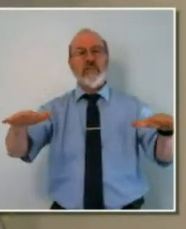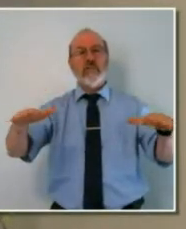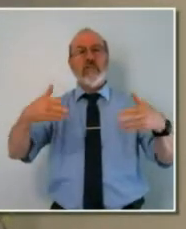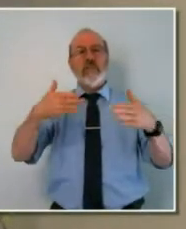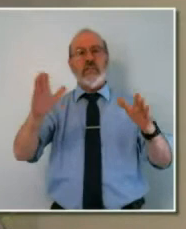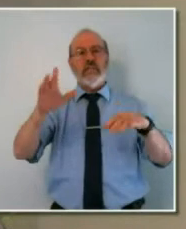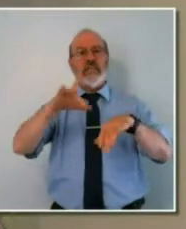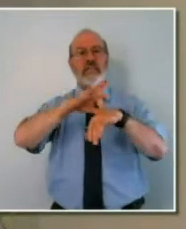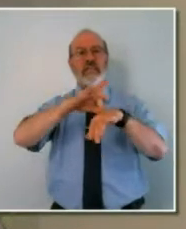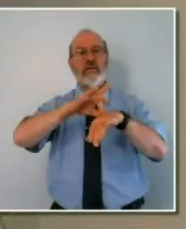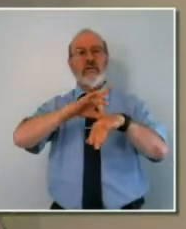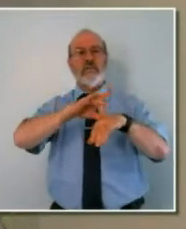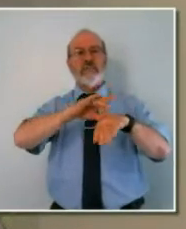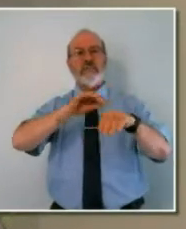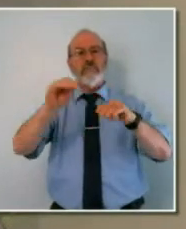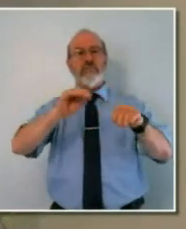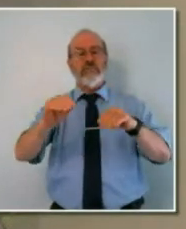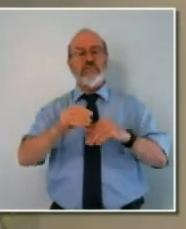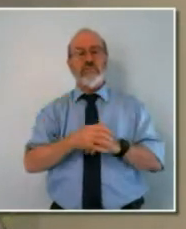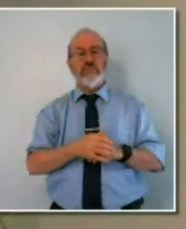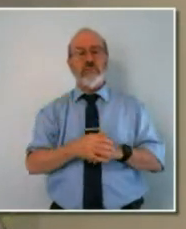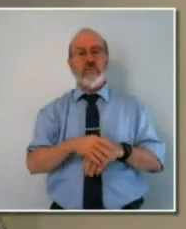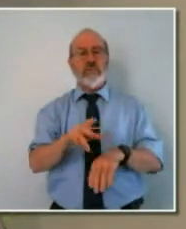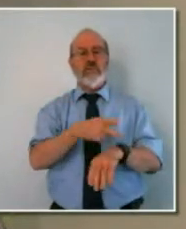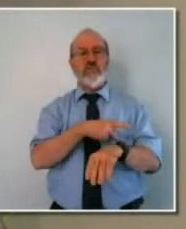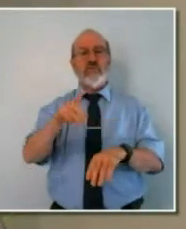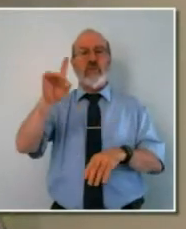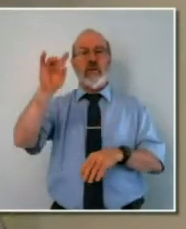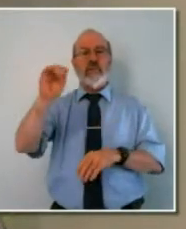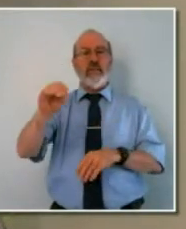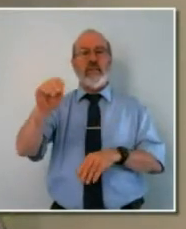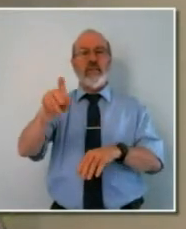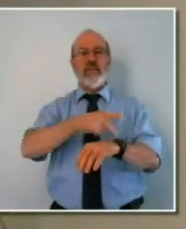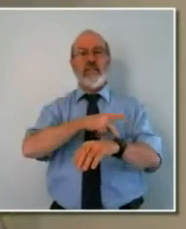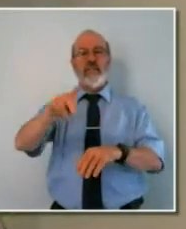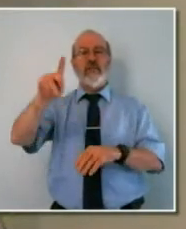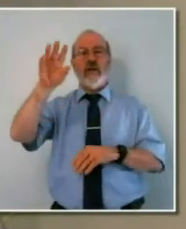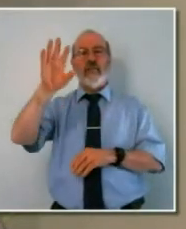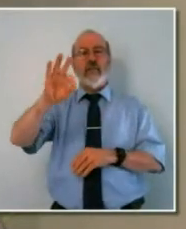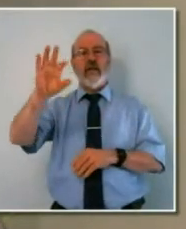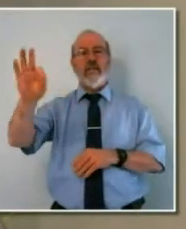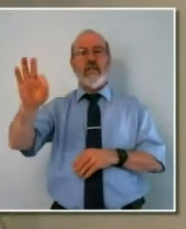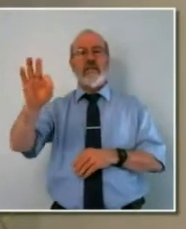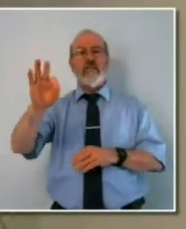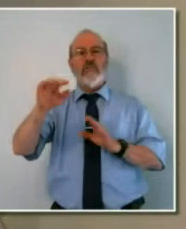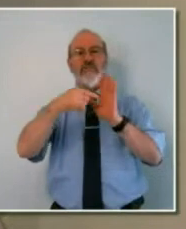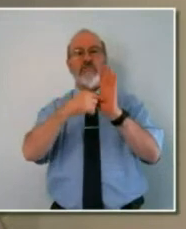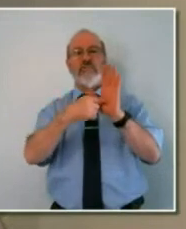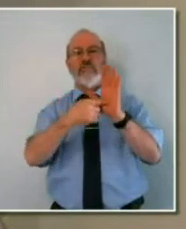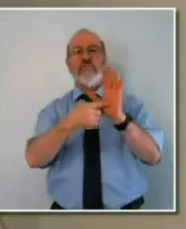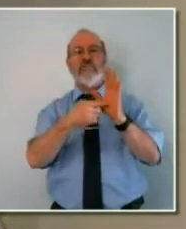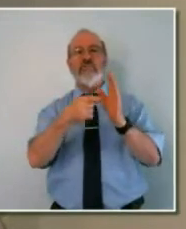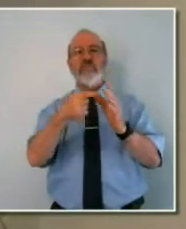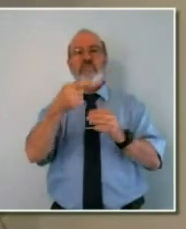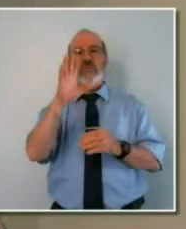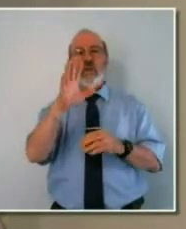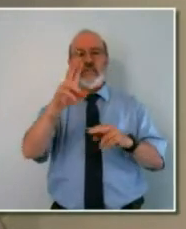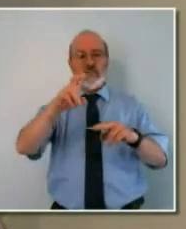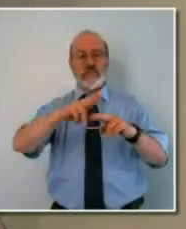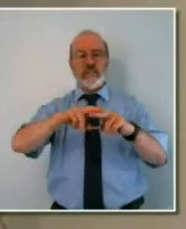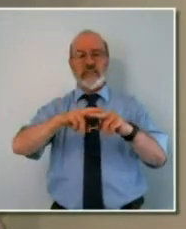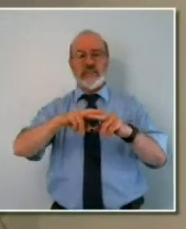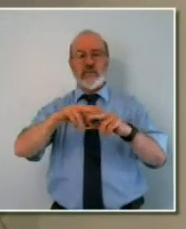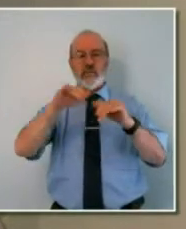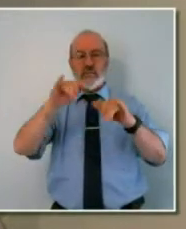earth be moved." So here in Psalm 80 and in Psalm 99, we have this expression of God sitting or